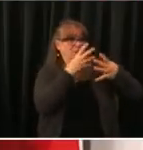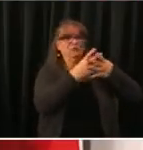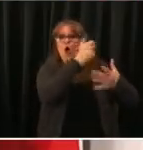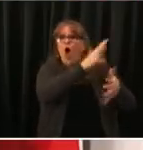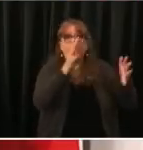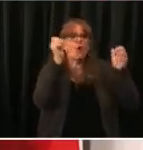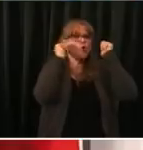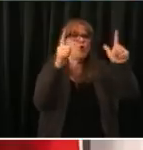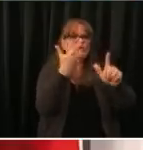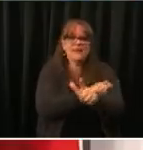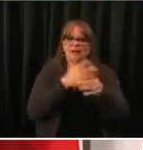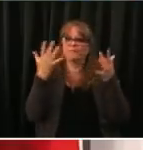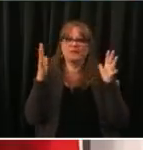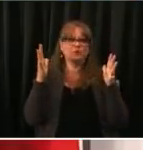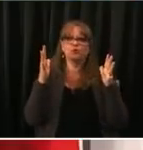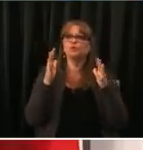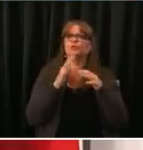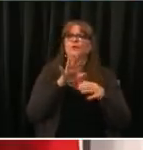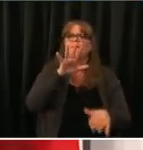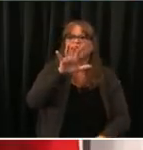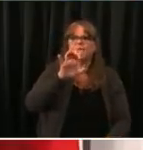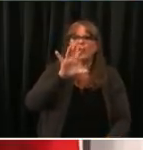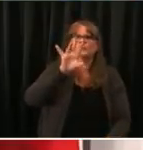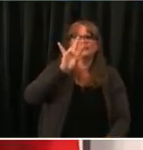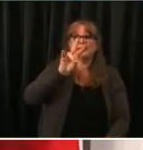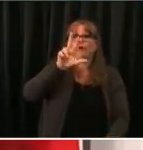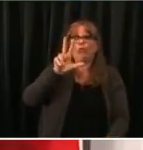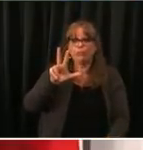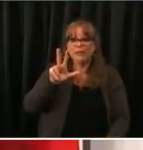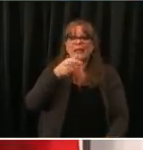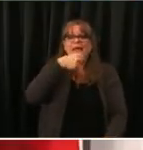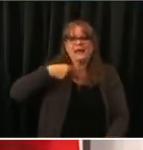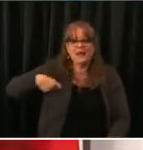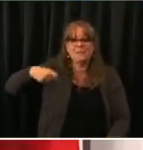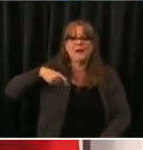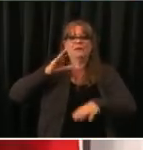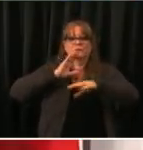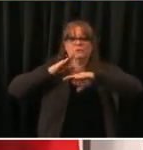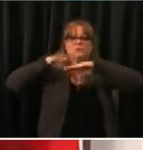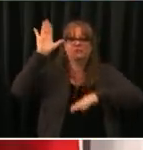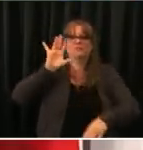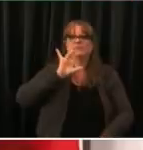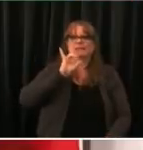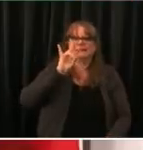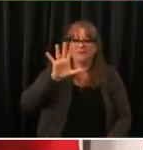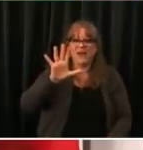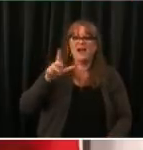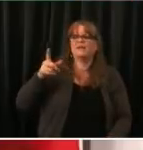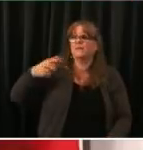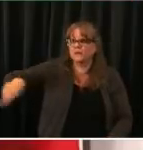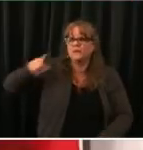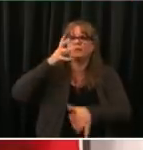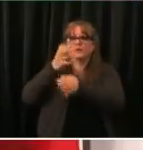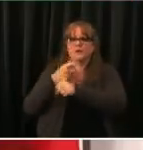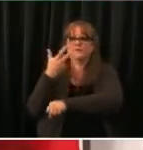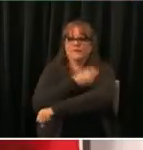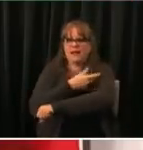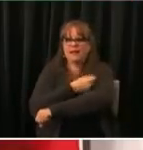all be able to receive it the week of February 8th. So protecting our most vulnerable, because if you're 25 years old or 30 years